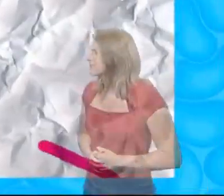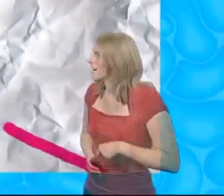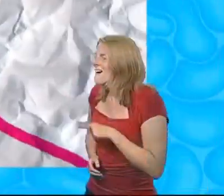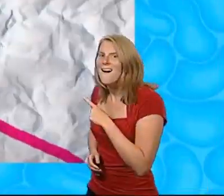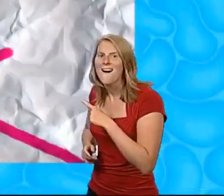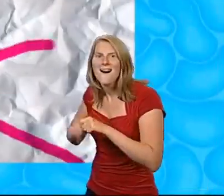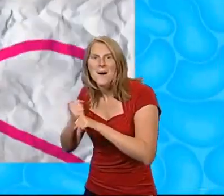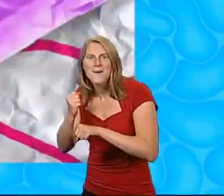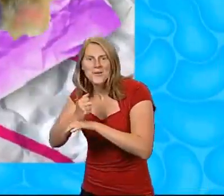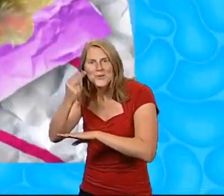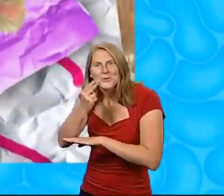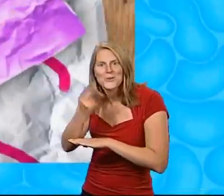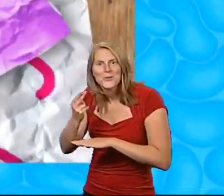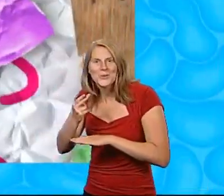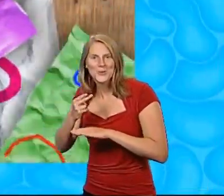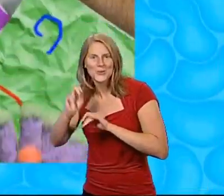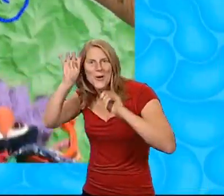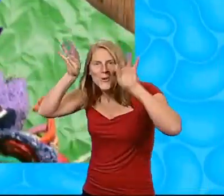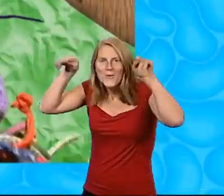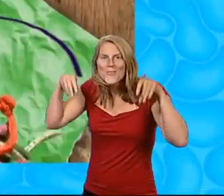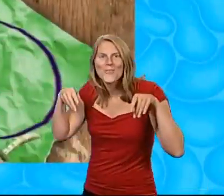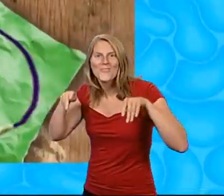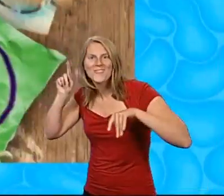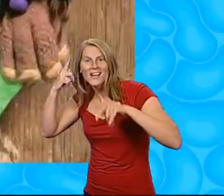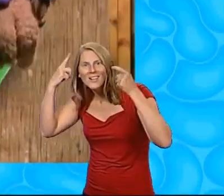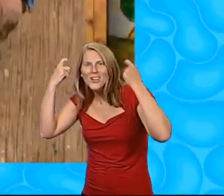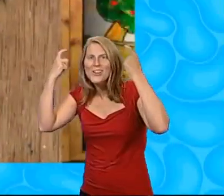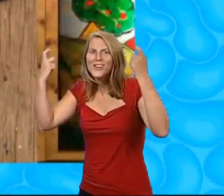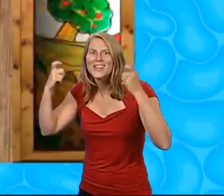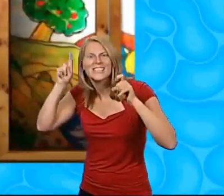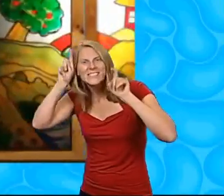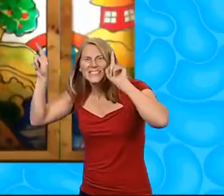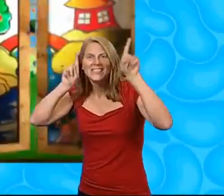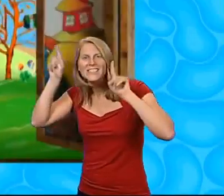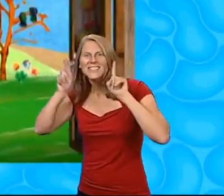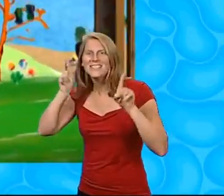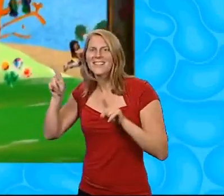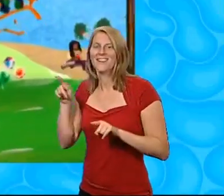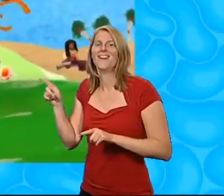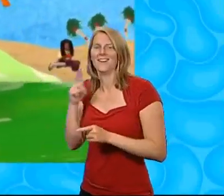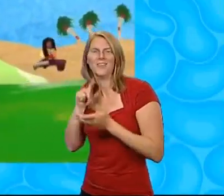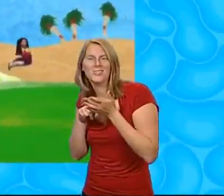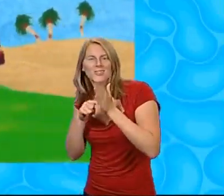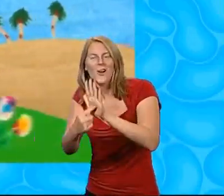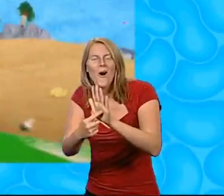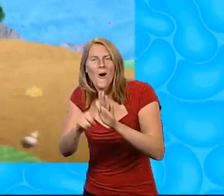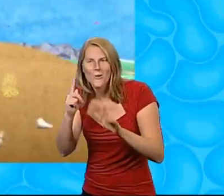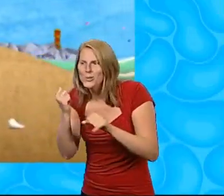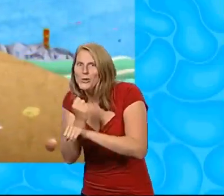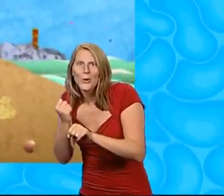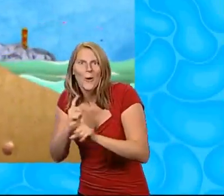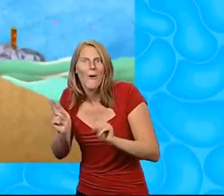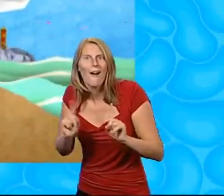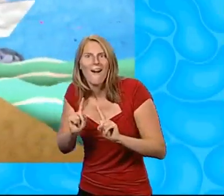Doodle-doo, make and do. Dib-Dab, Scribble, Stick and you. We'll show you what